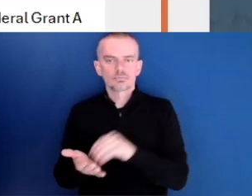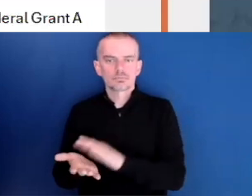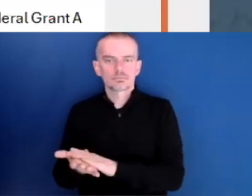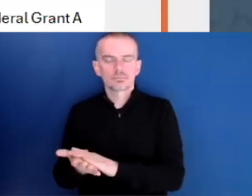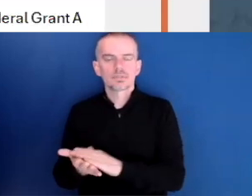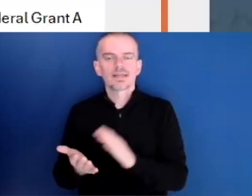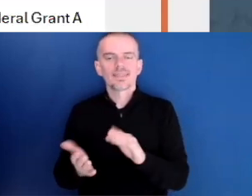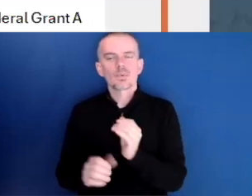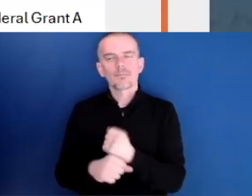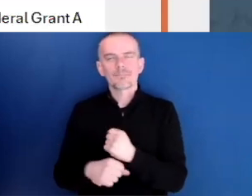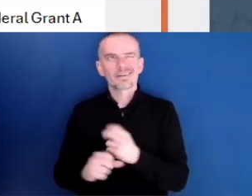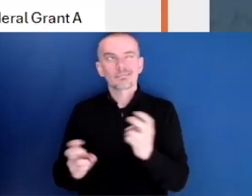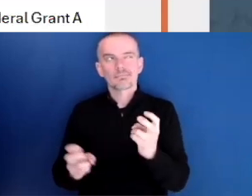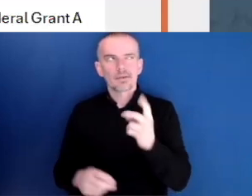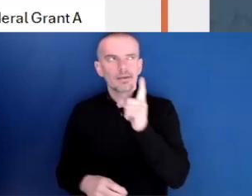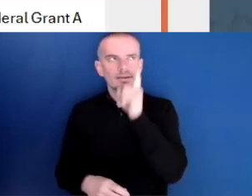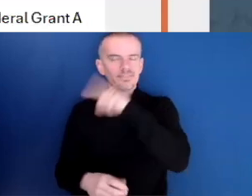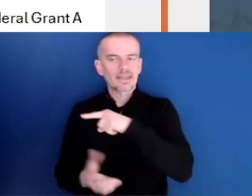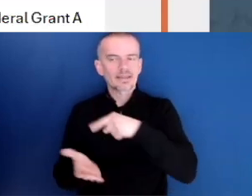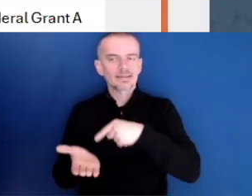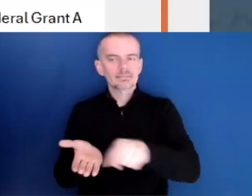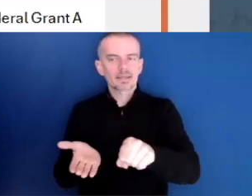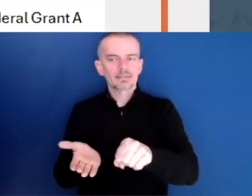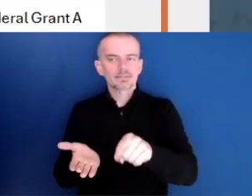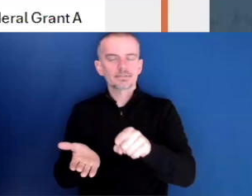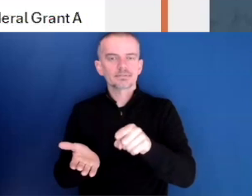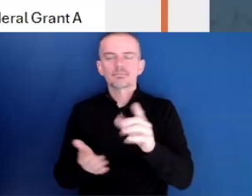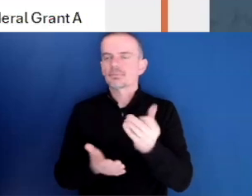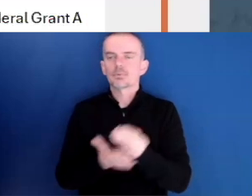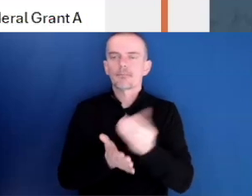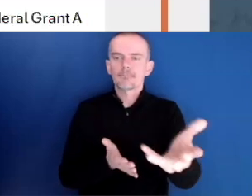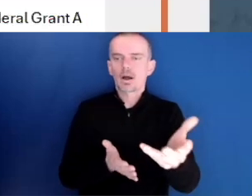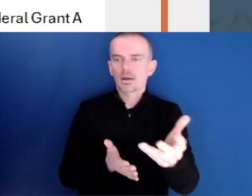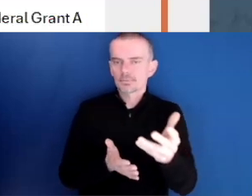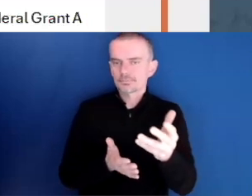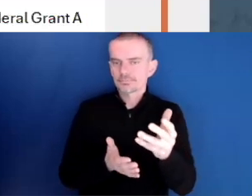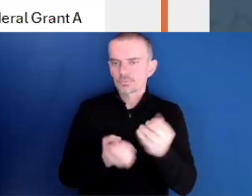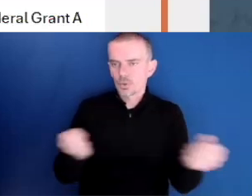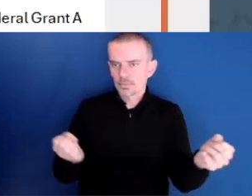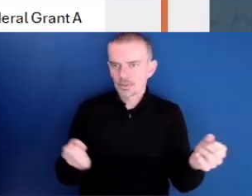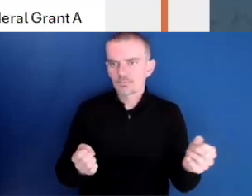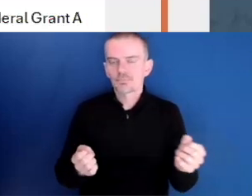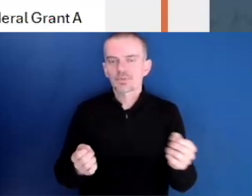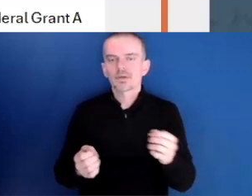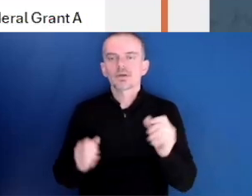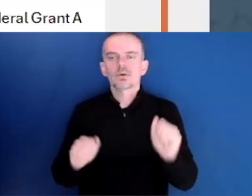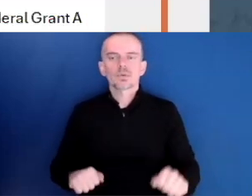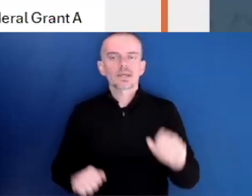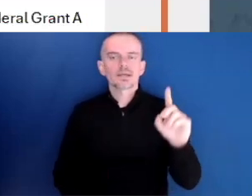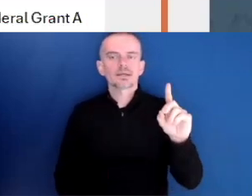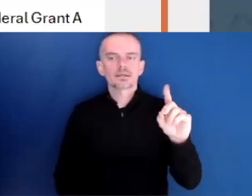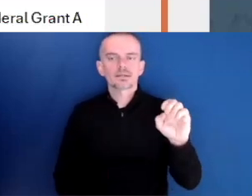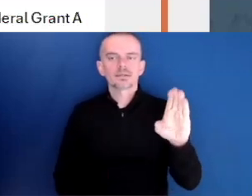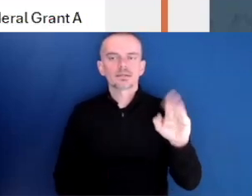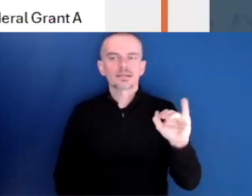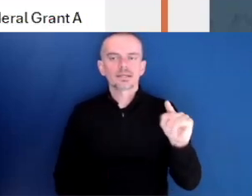create this fake expense of, let's just say you purchased equipment, right? We can go and debit and credit that expense account the